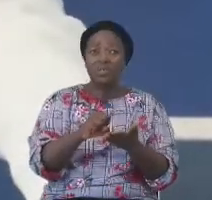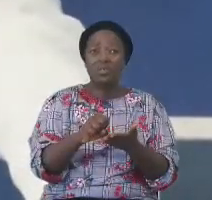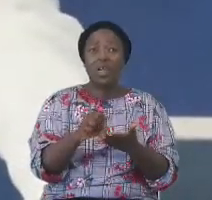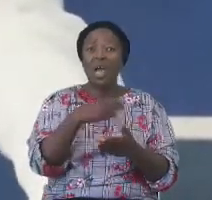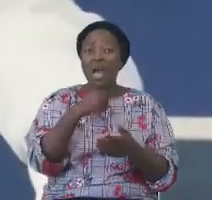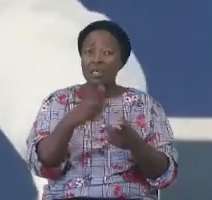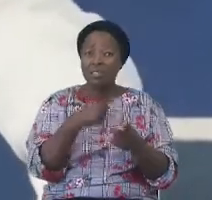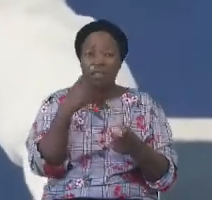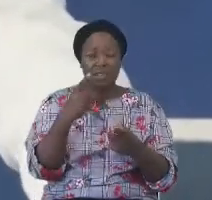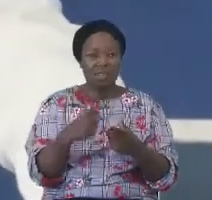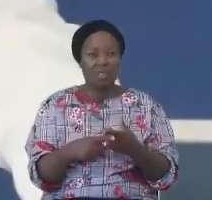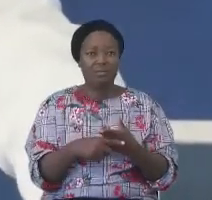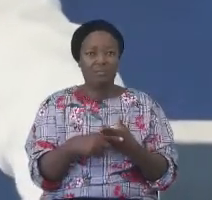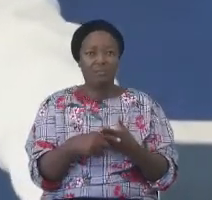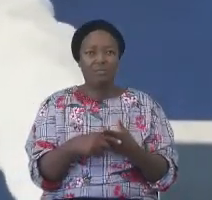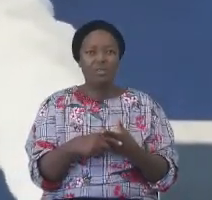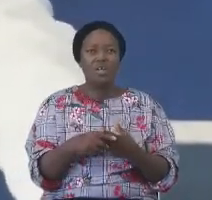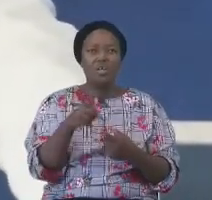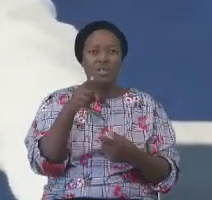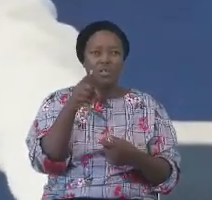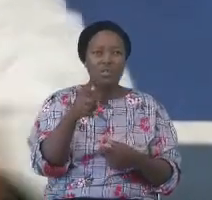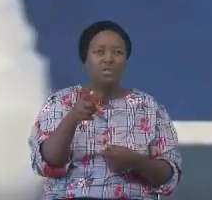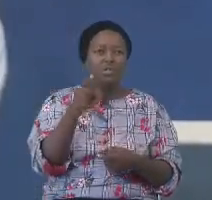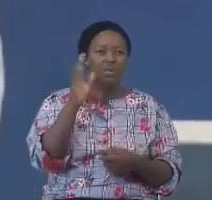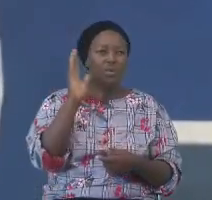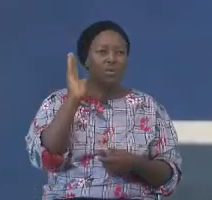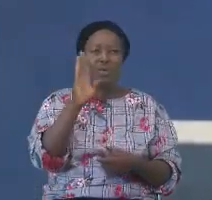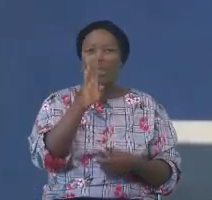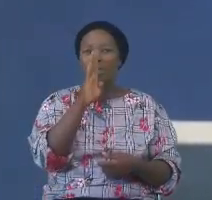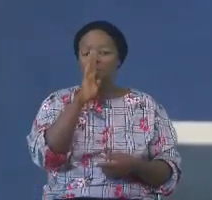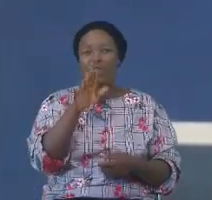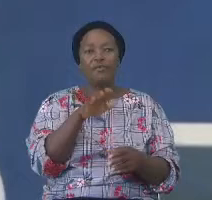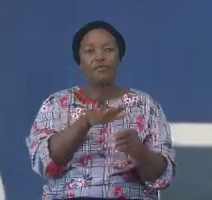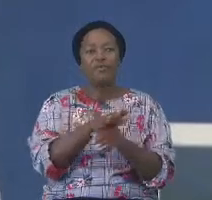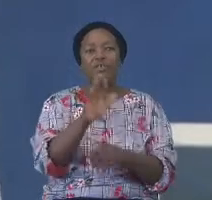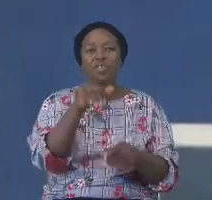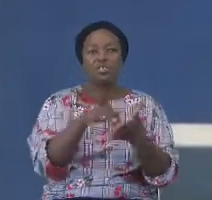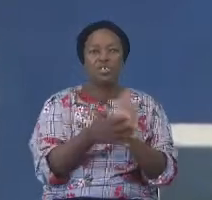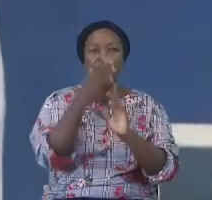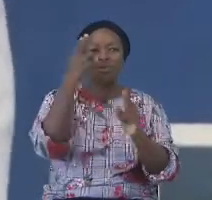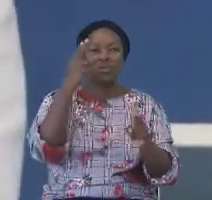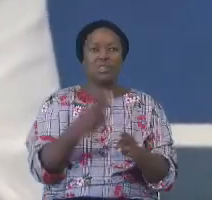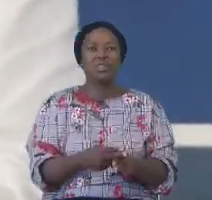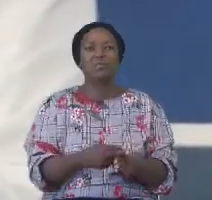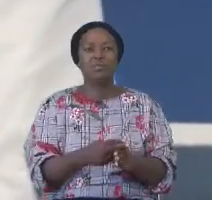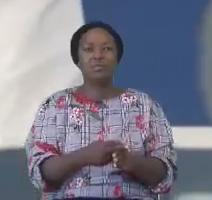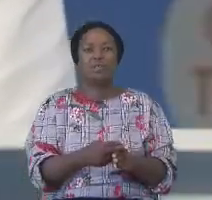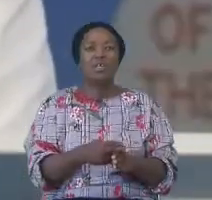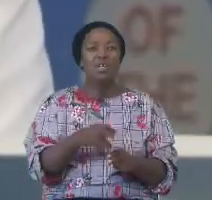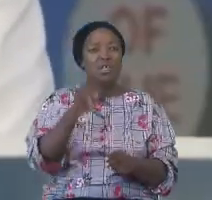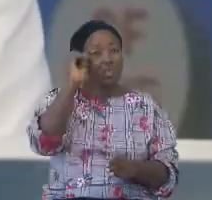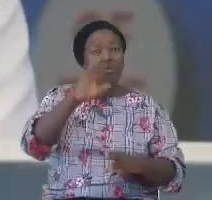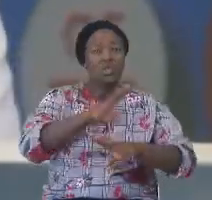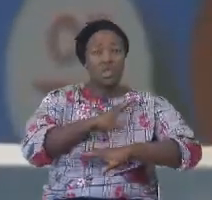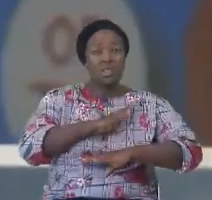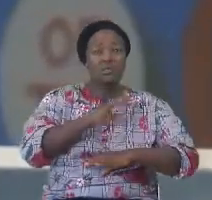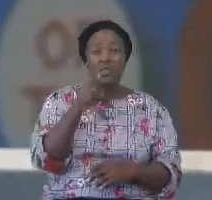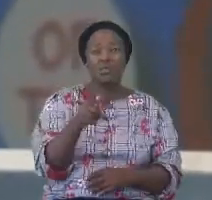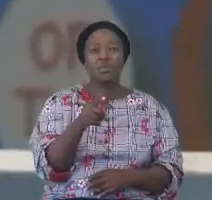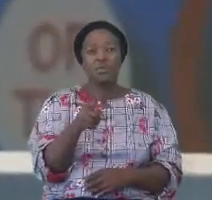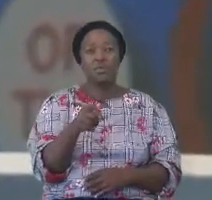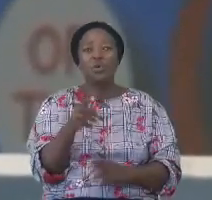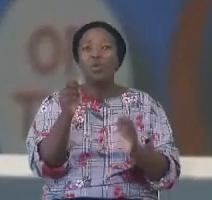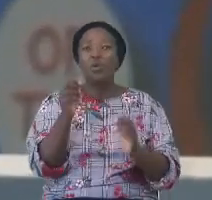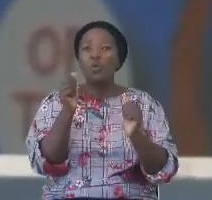the righteousness of god sanctification and then you'll be filled in jesus